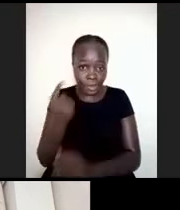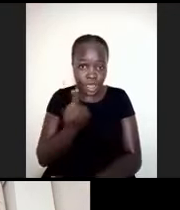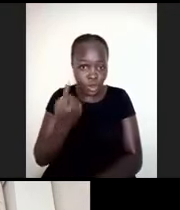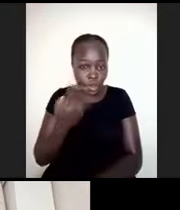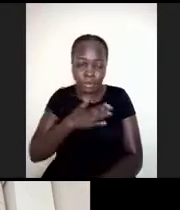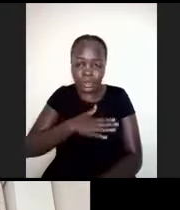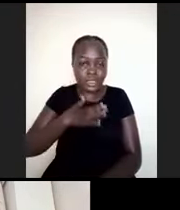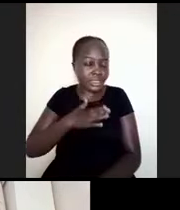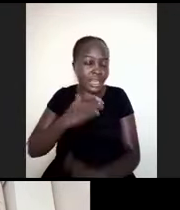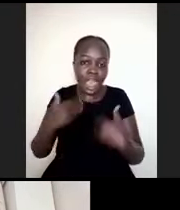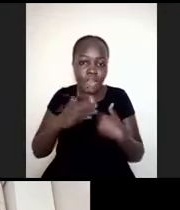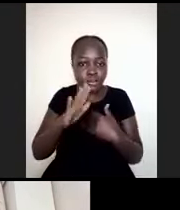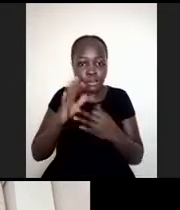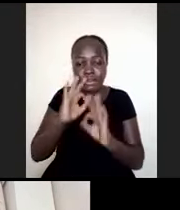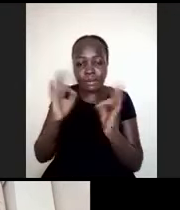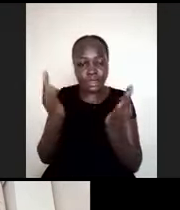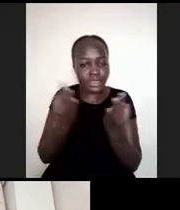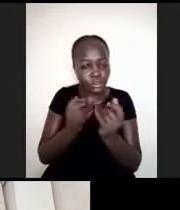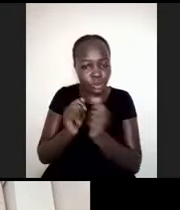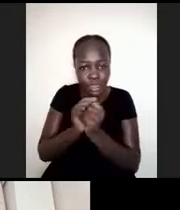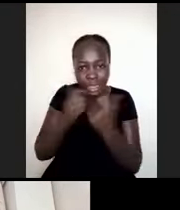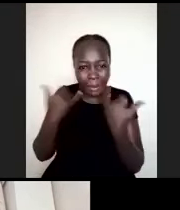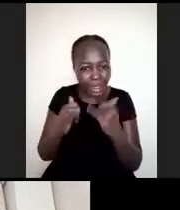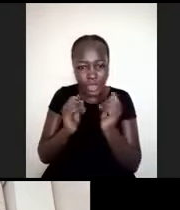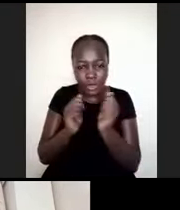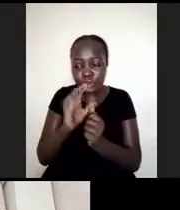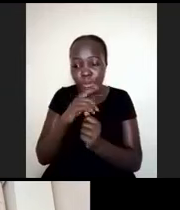with your family members. Play with your siblings, you know.